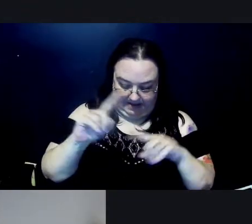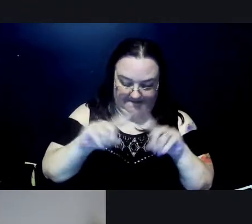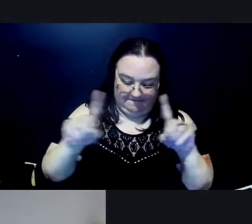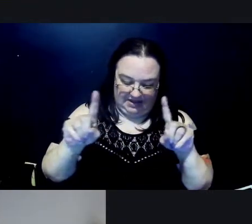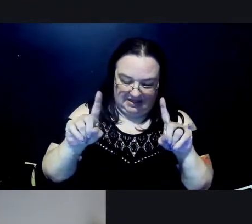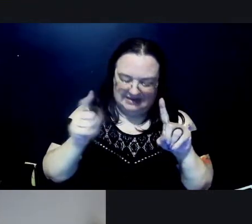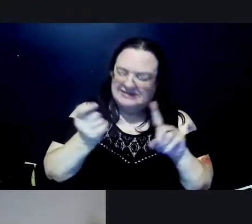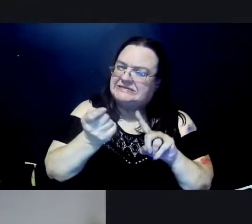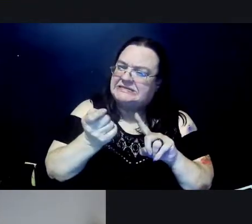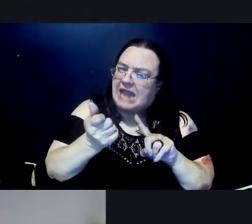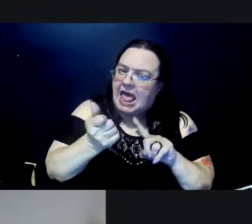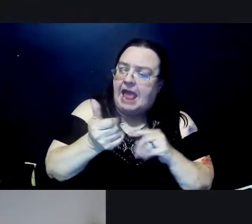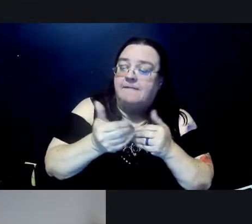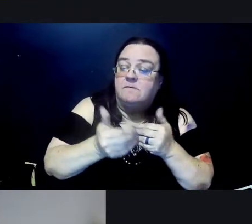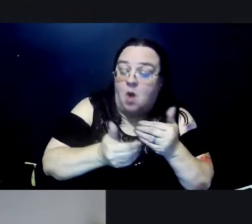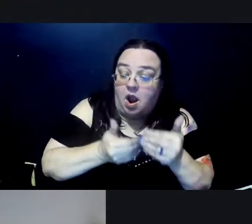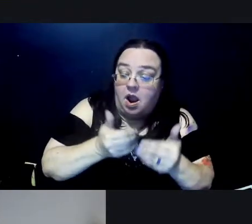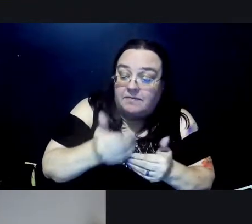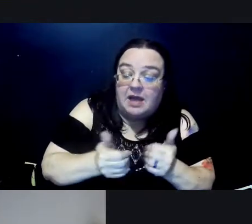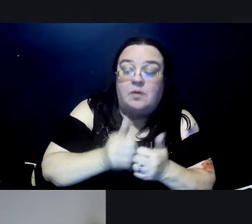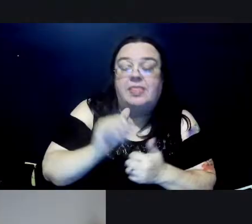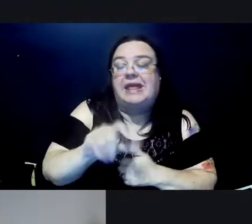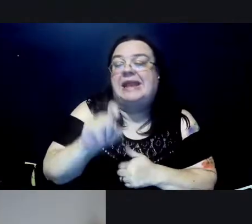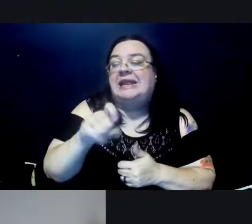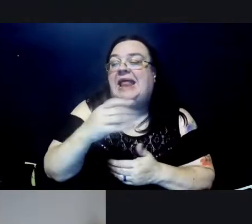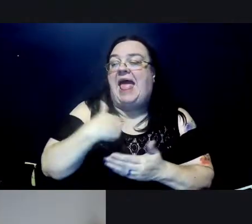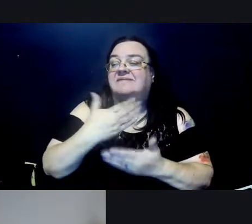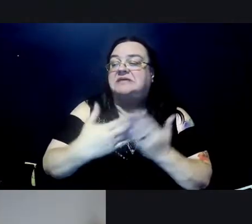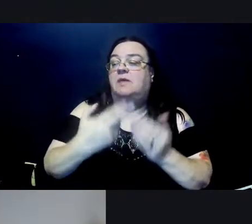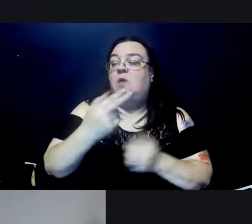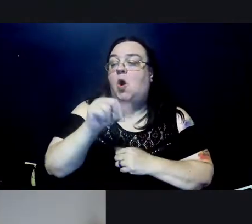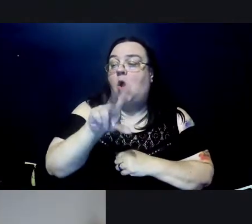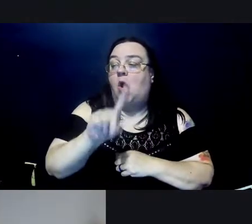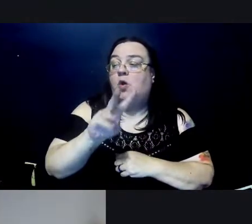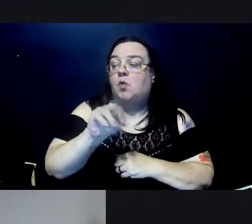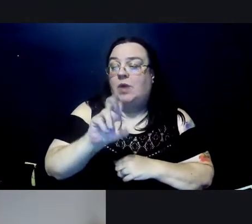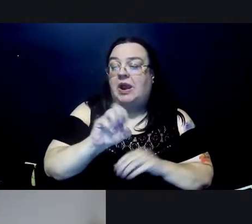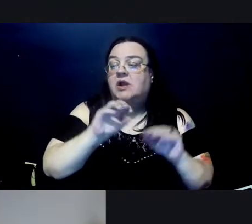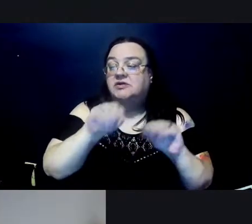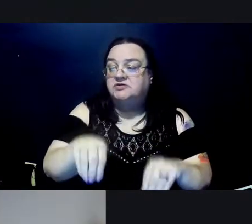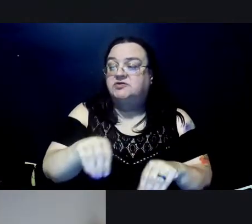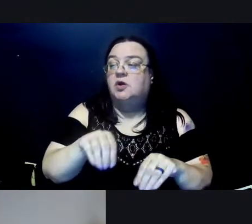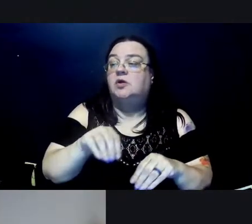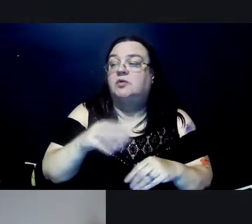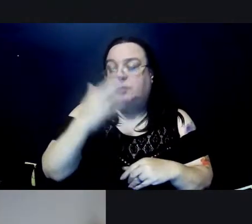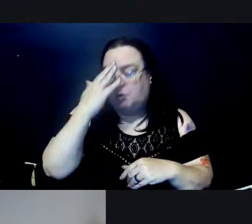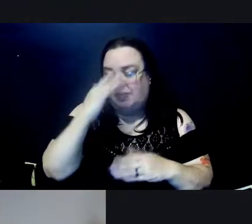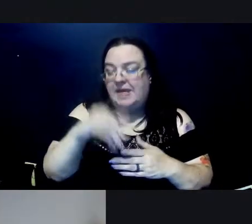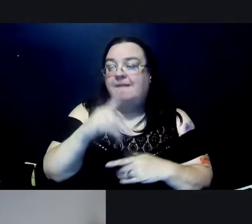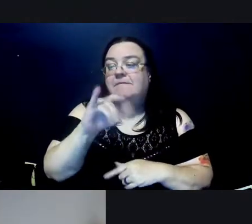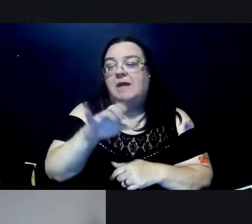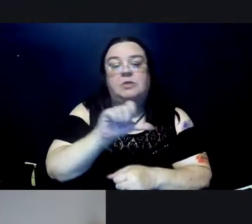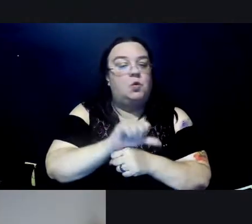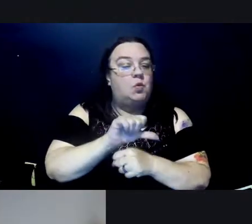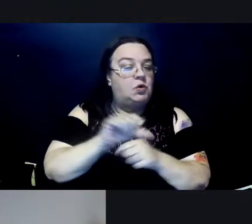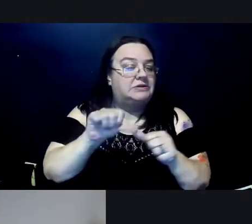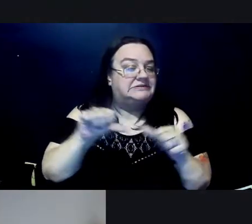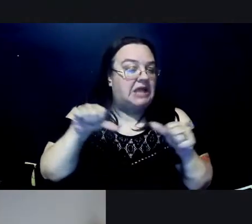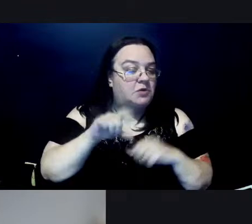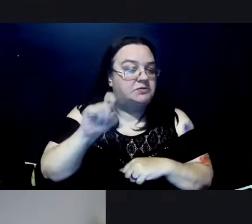slight progress in that. We need to get some hardware installed. As you may know, that the Public Works area is supposed to be